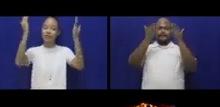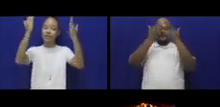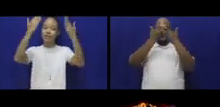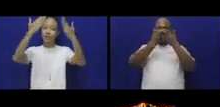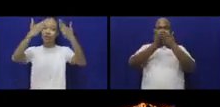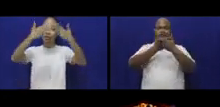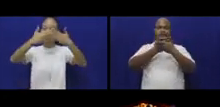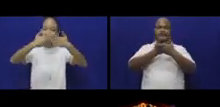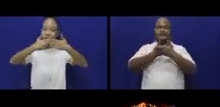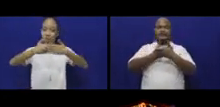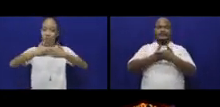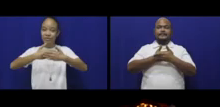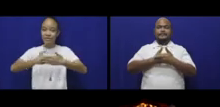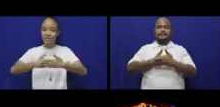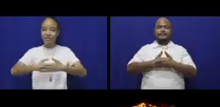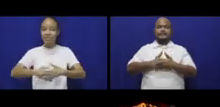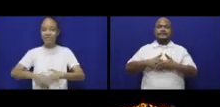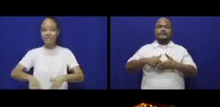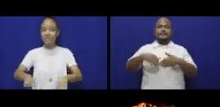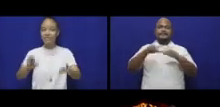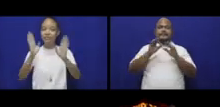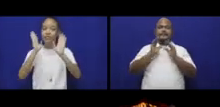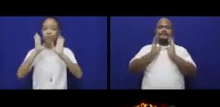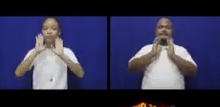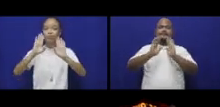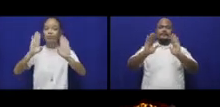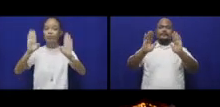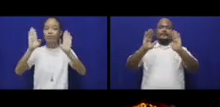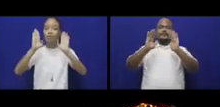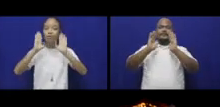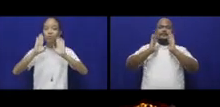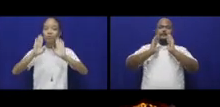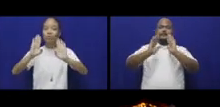Silent night,